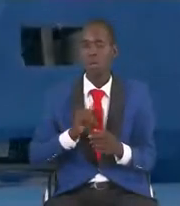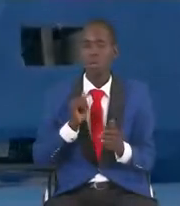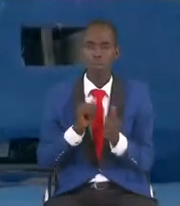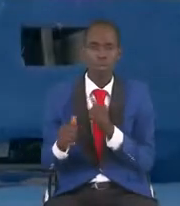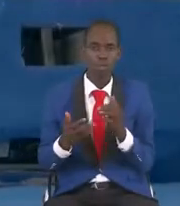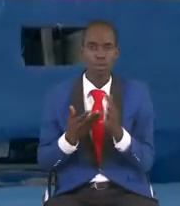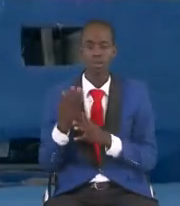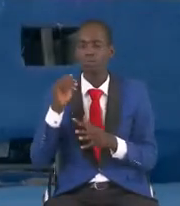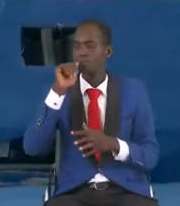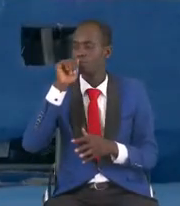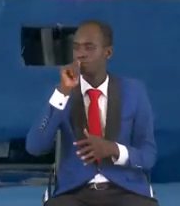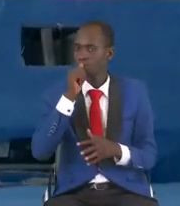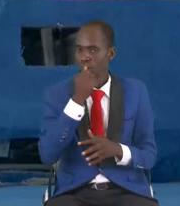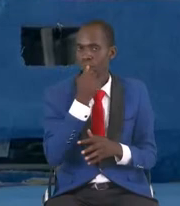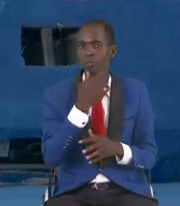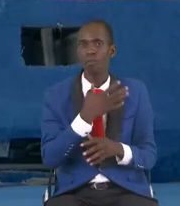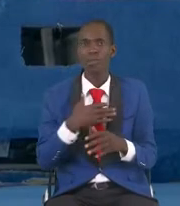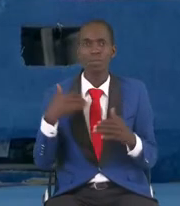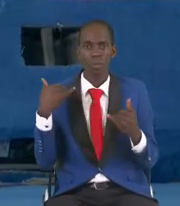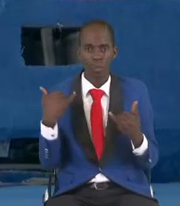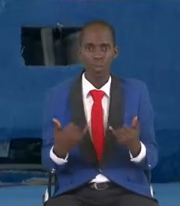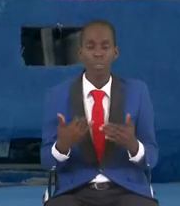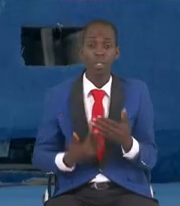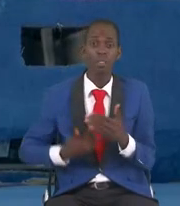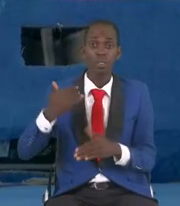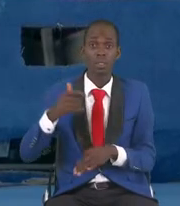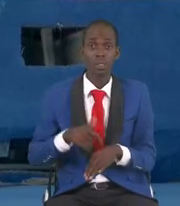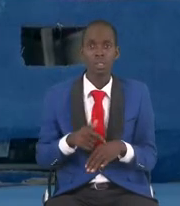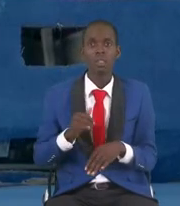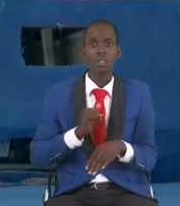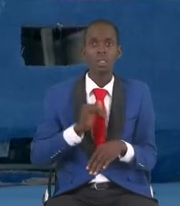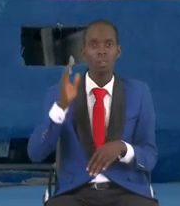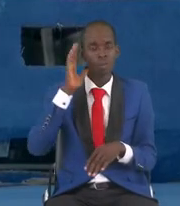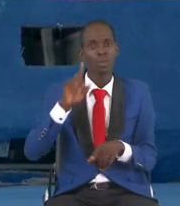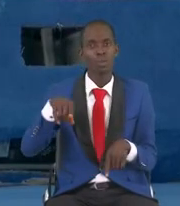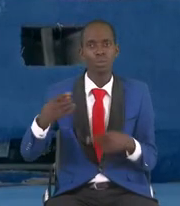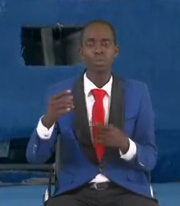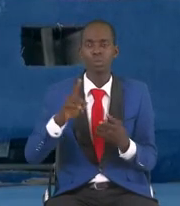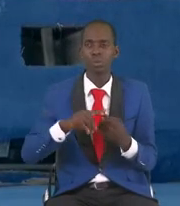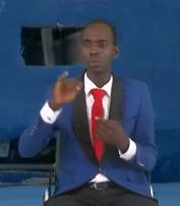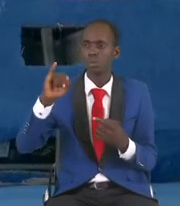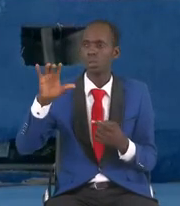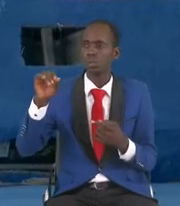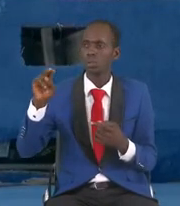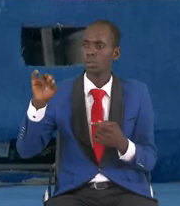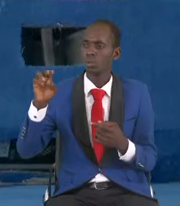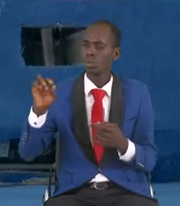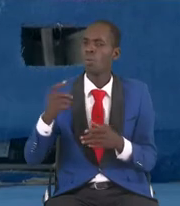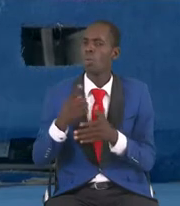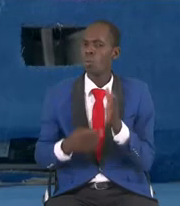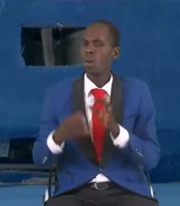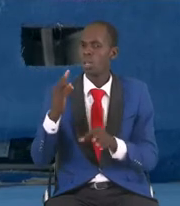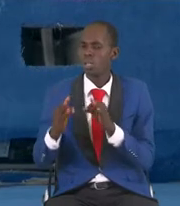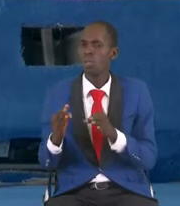I endured. And now, next time, I am going to Iconium. I thought, if what happened in Lystra will happen